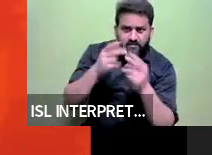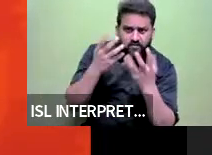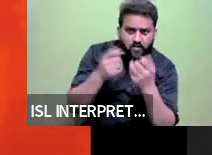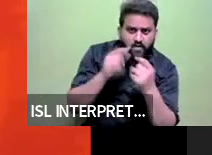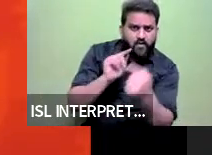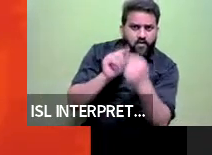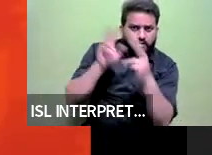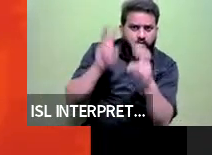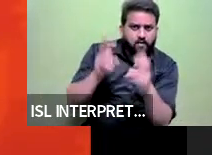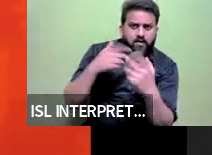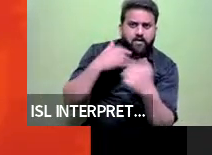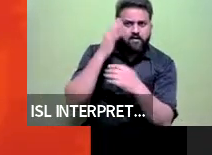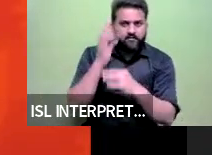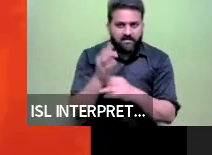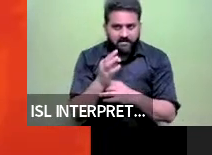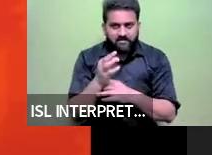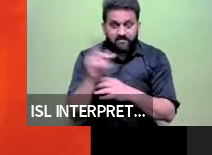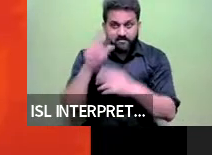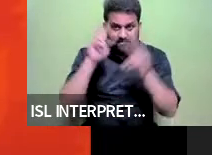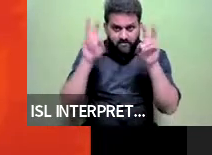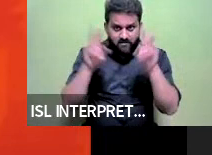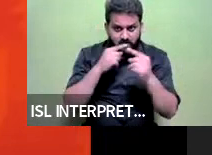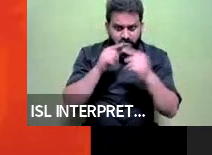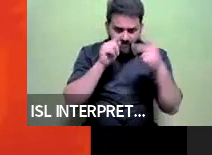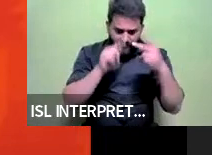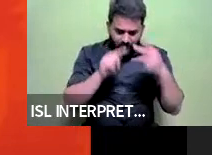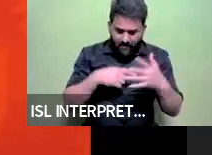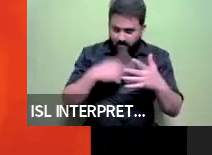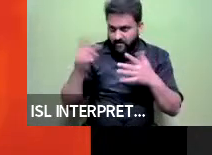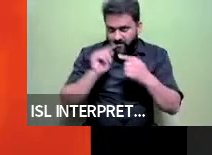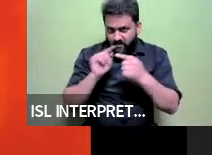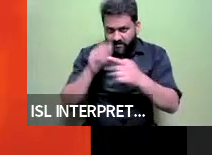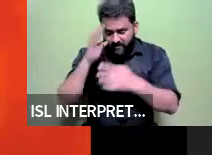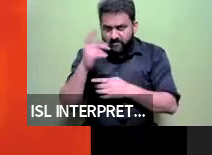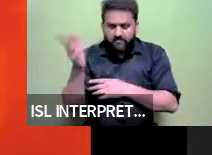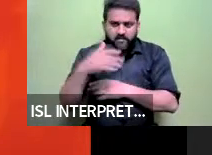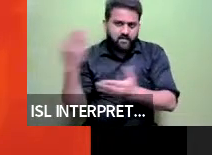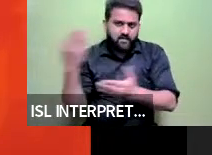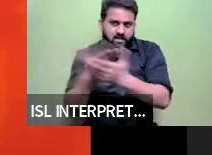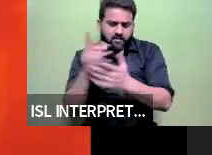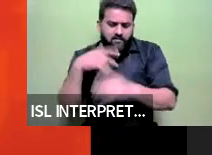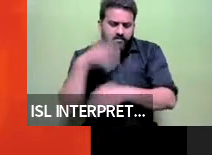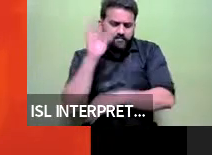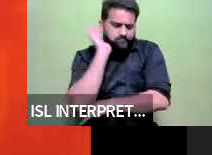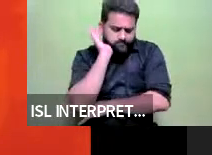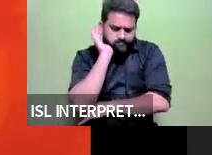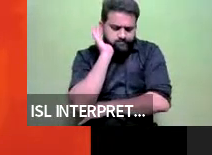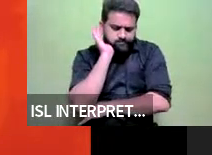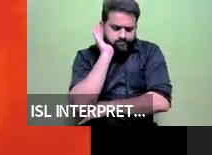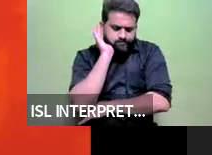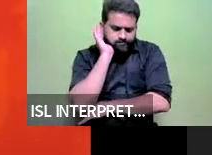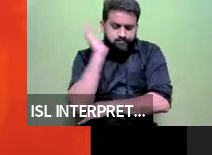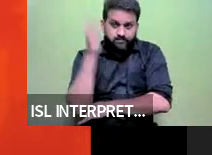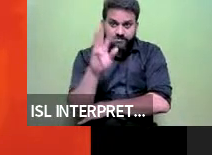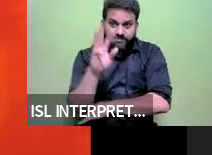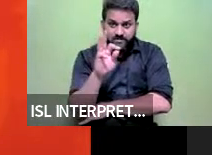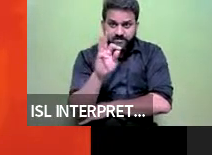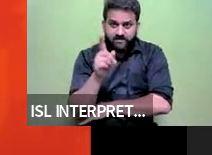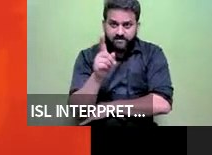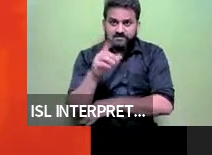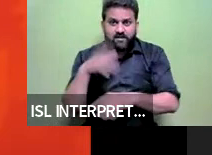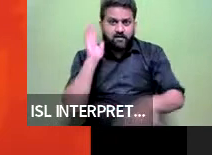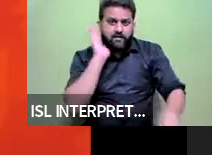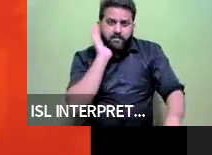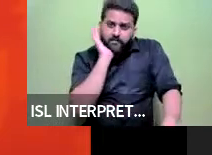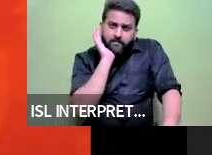argue. They are arguing your point. You see that what they have argued, you listen to them. You have 15 minutes time to listen to them, and you